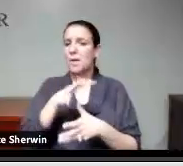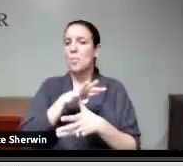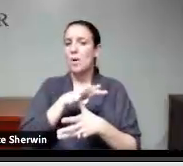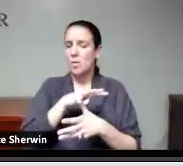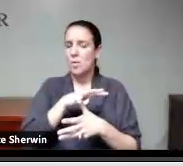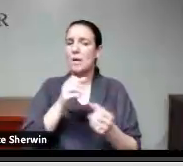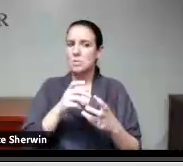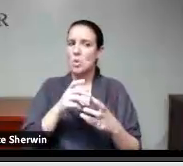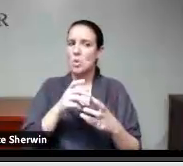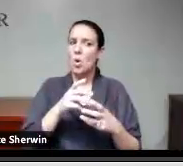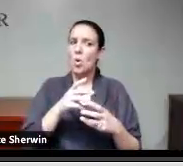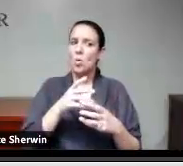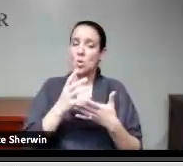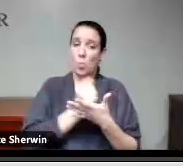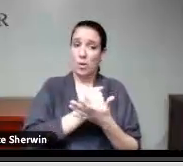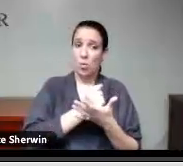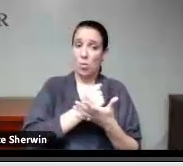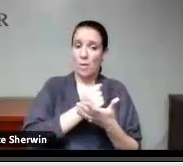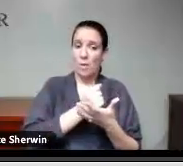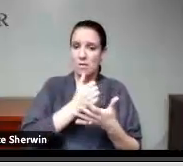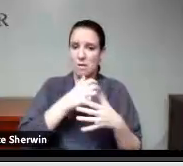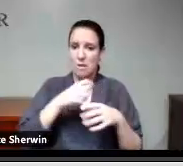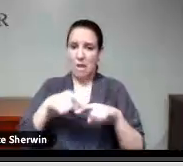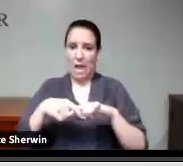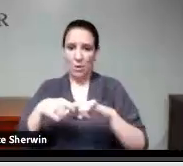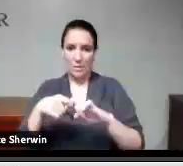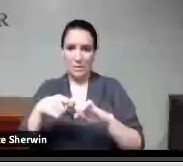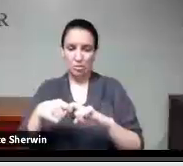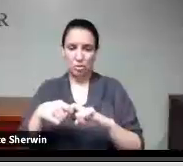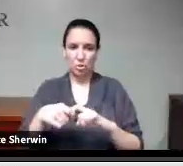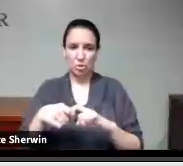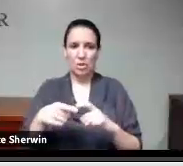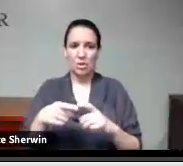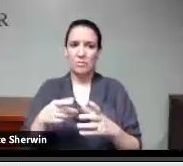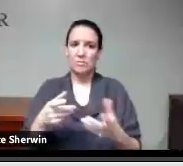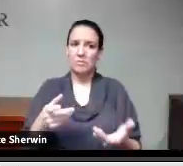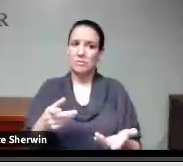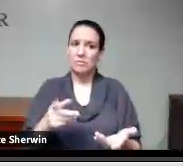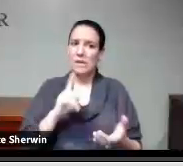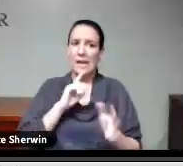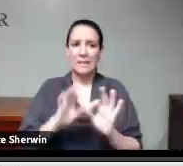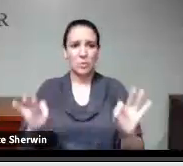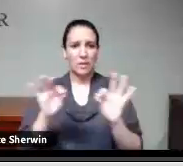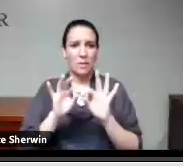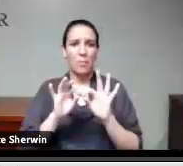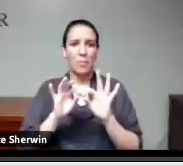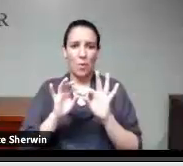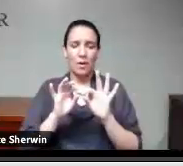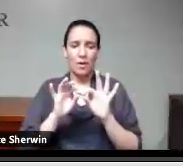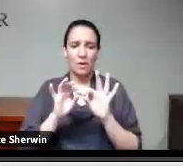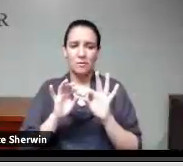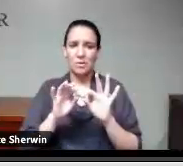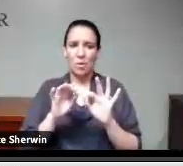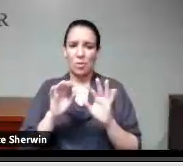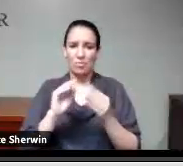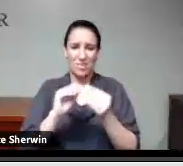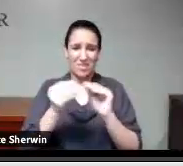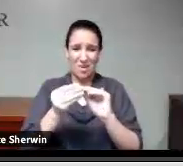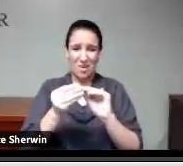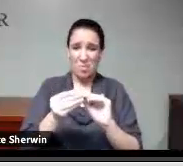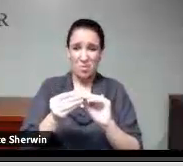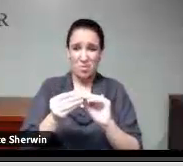retention oftentimes balance each other out. So it's really important to think about letting the numbers, or not letting the numbers